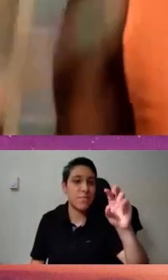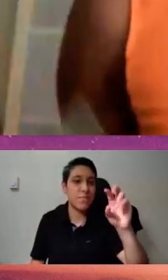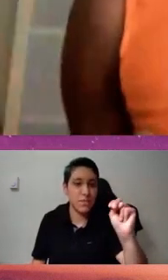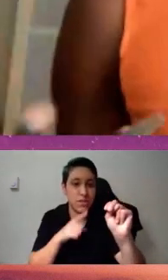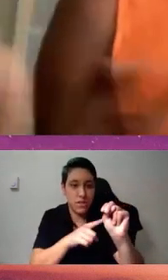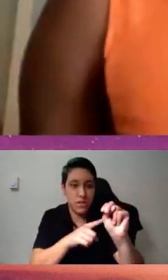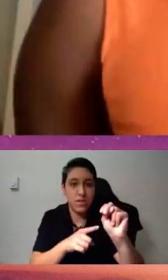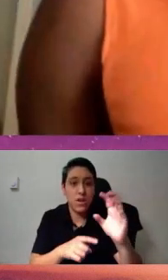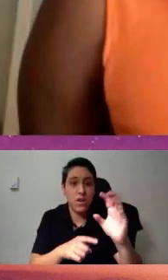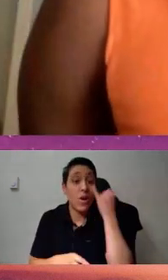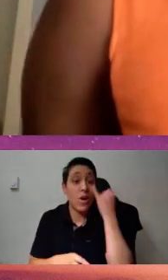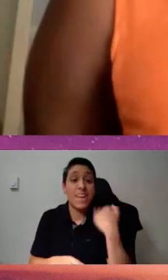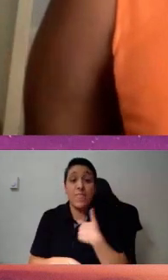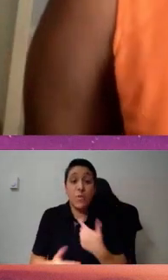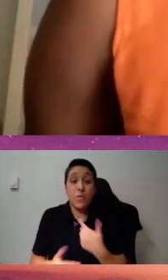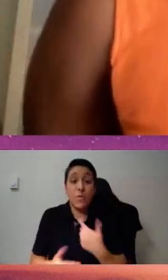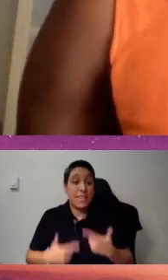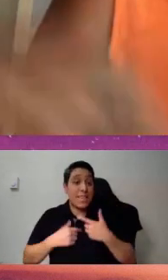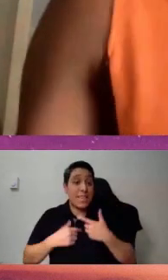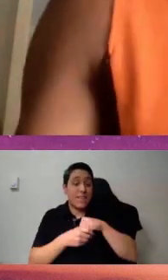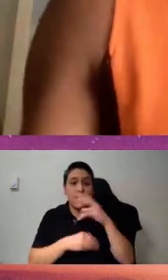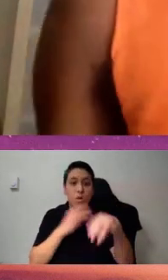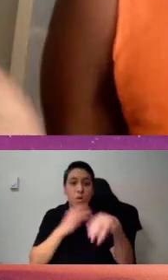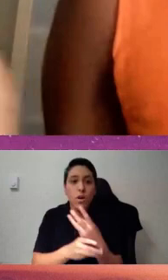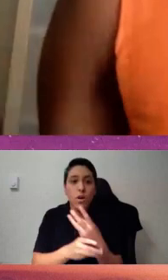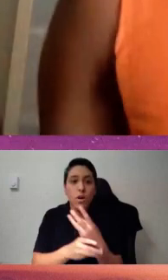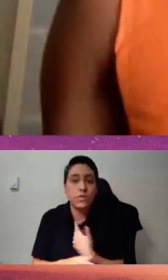necessarily for protection, because again,